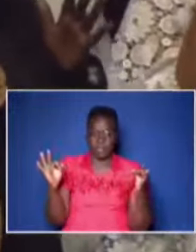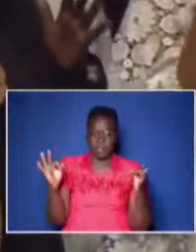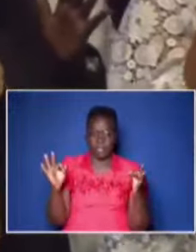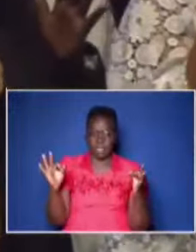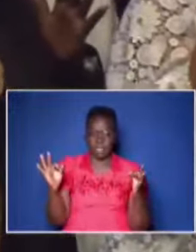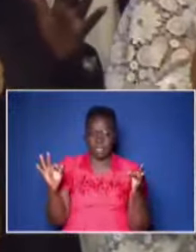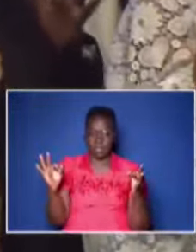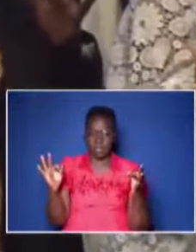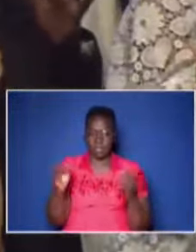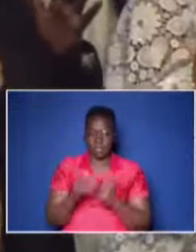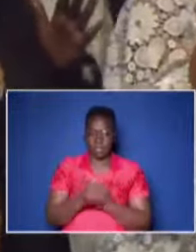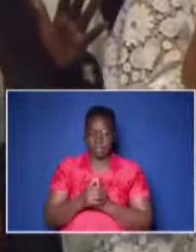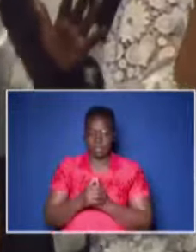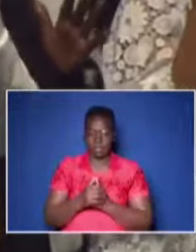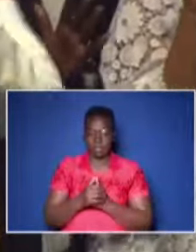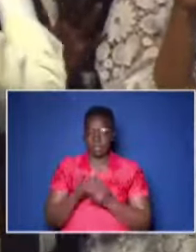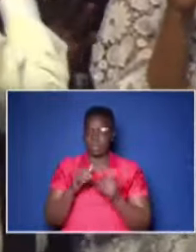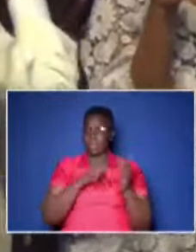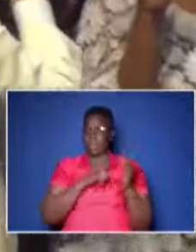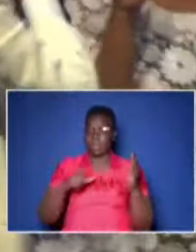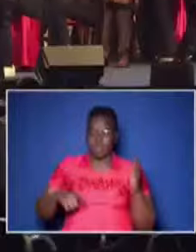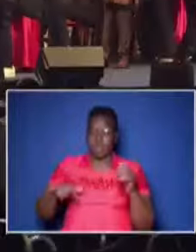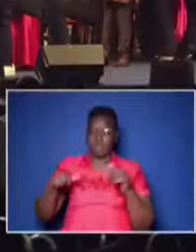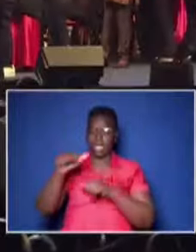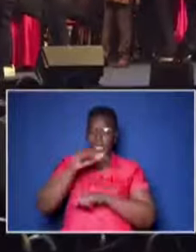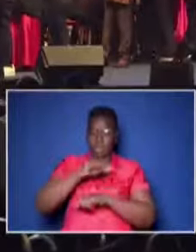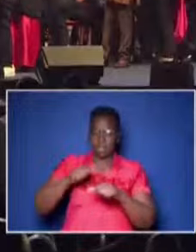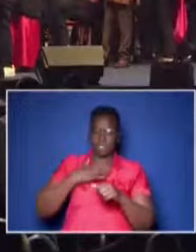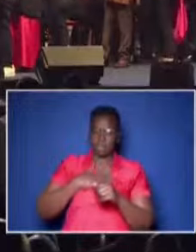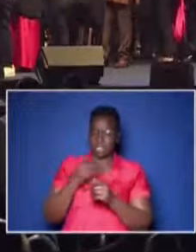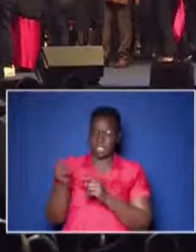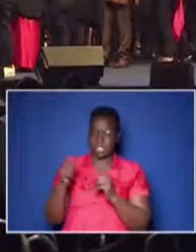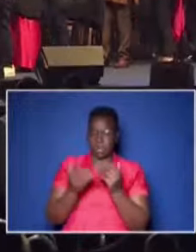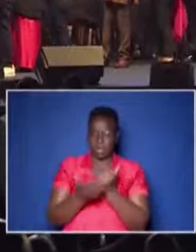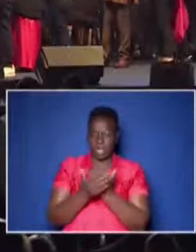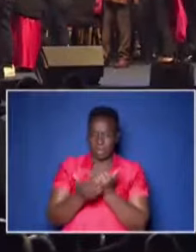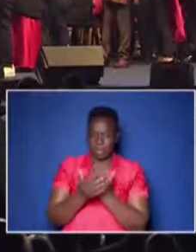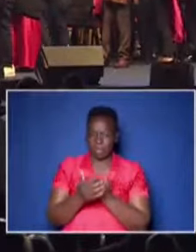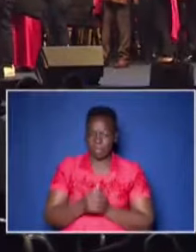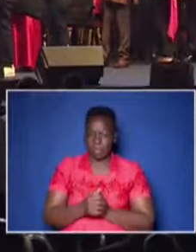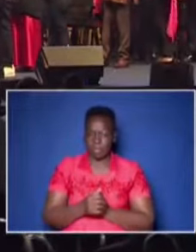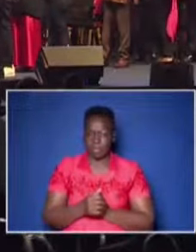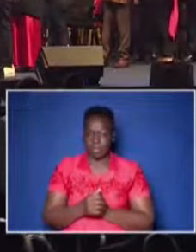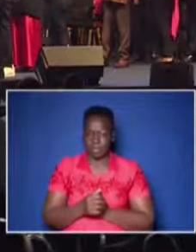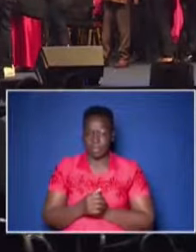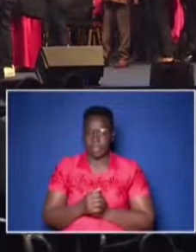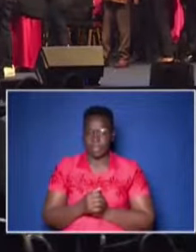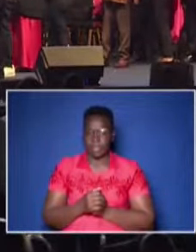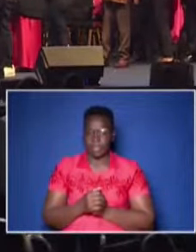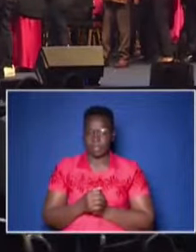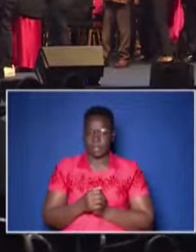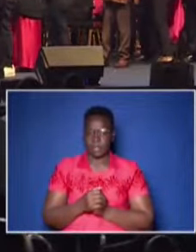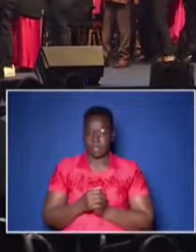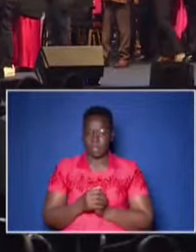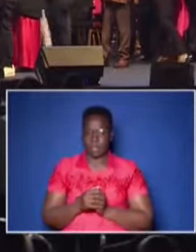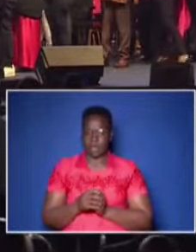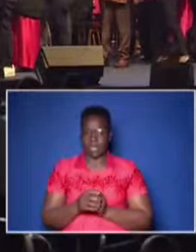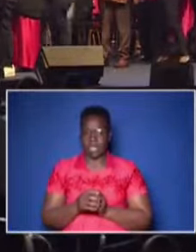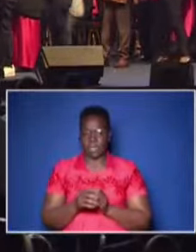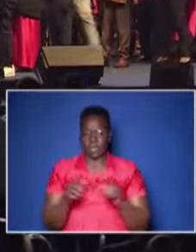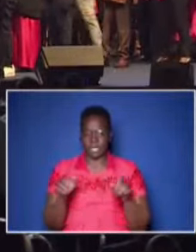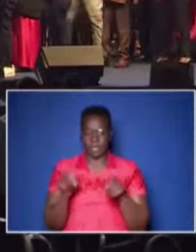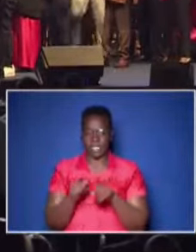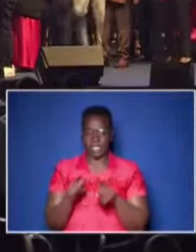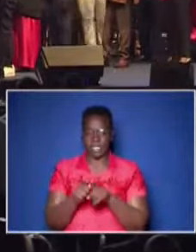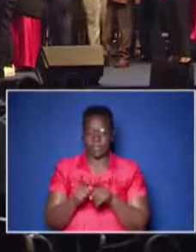free the anointing of the Lord come on help me can quick brings rivers in your